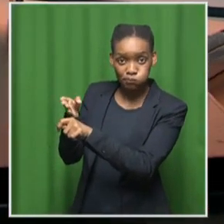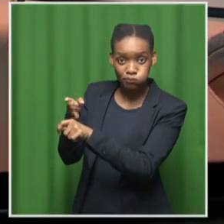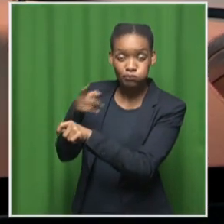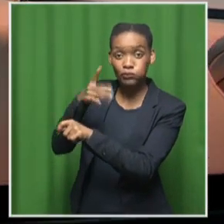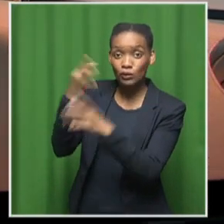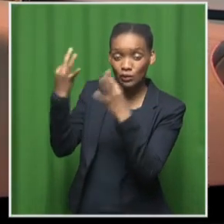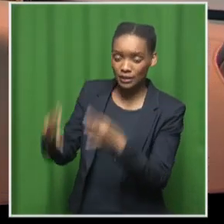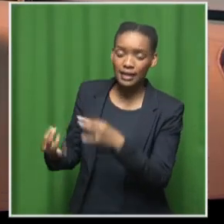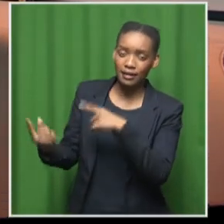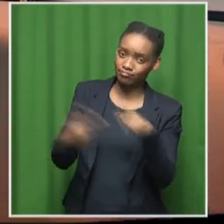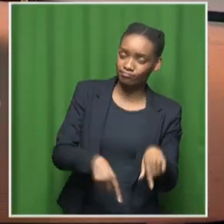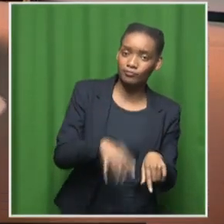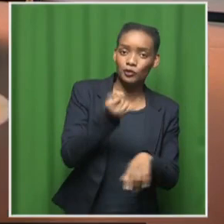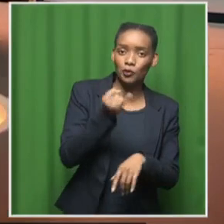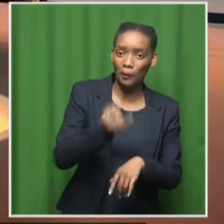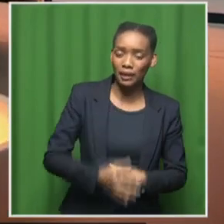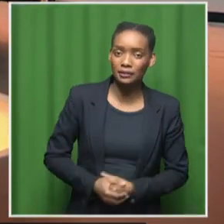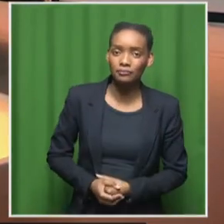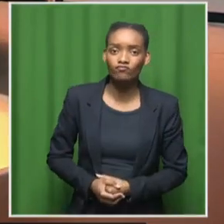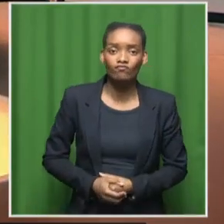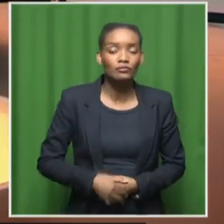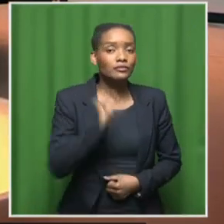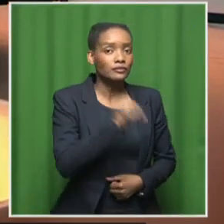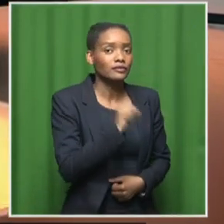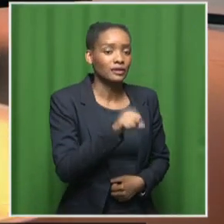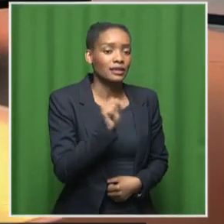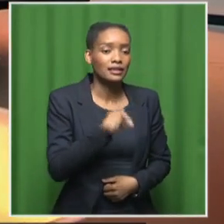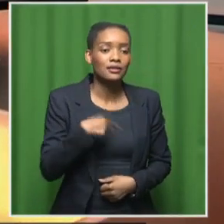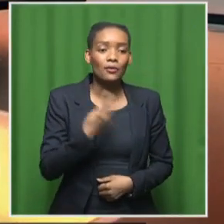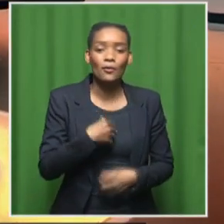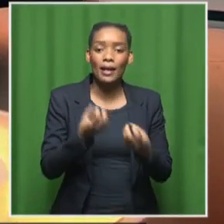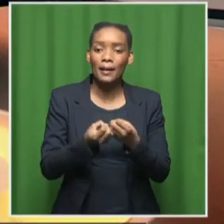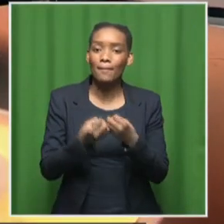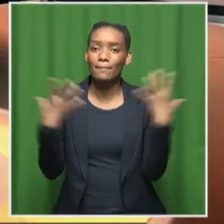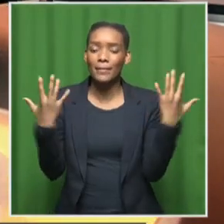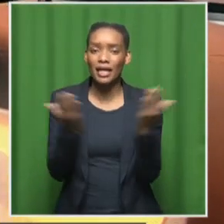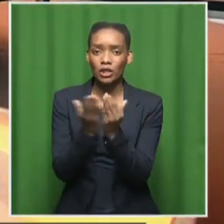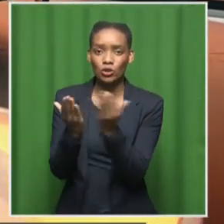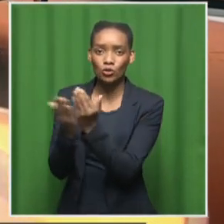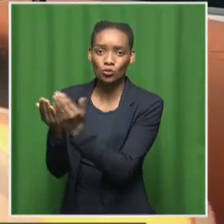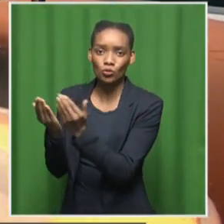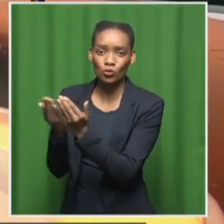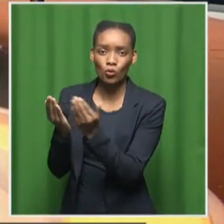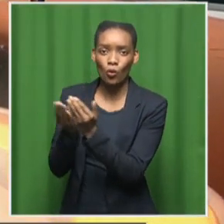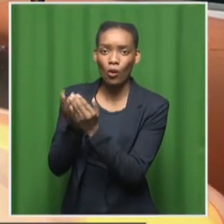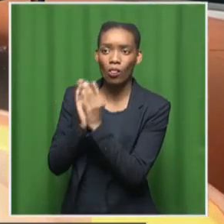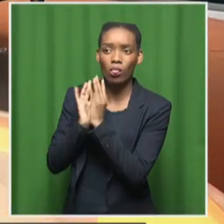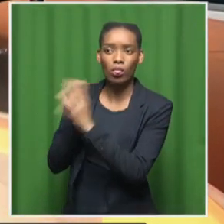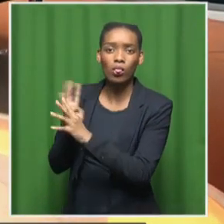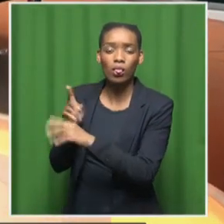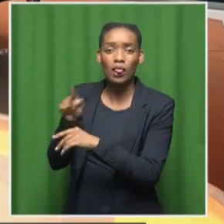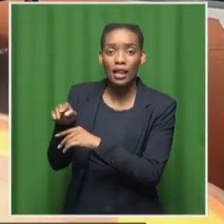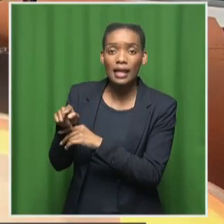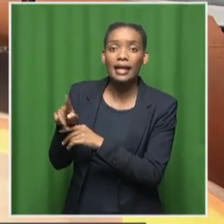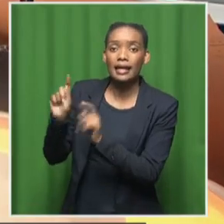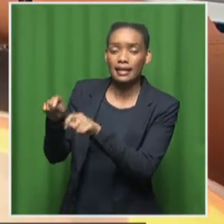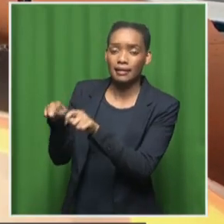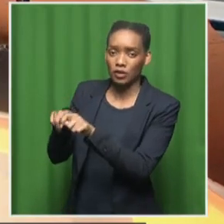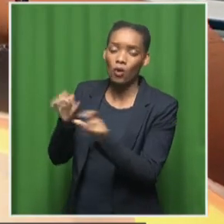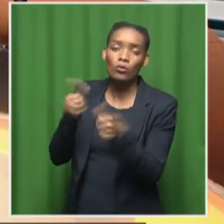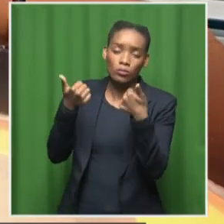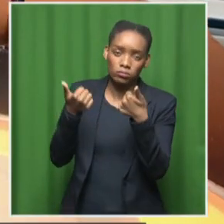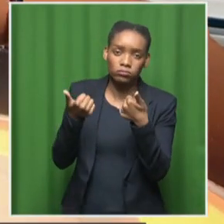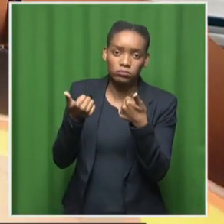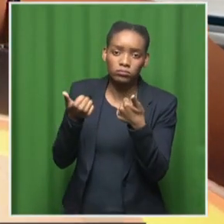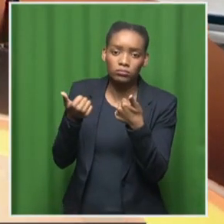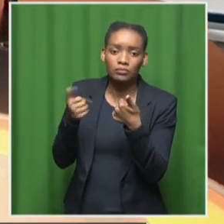decision to move it to Joburg? Yes, we had so many schools. We had so many schools visit in Cape Town. It was also great that we had